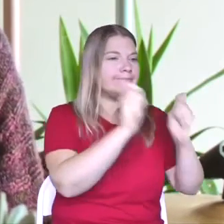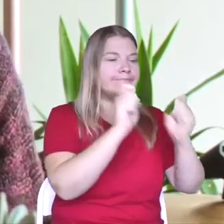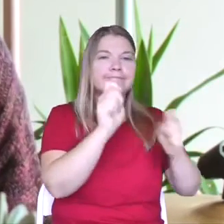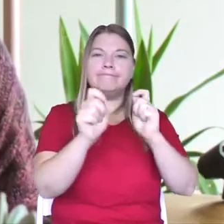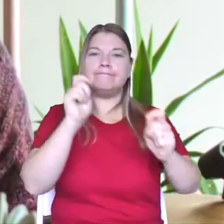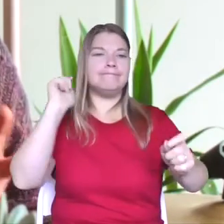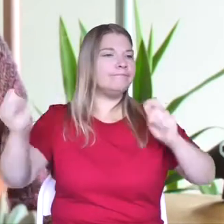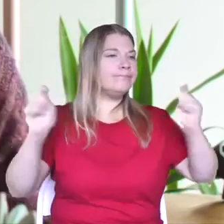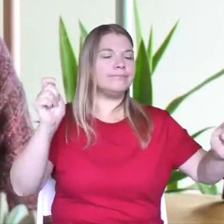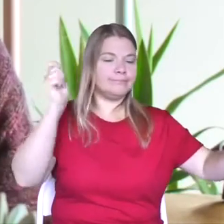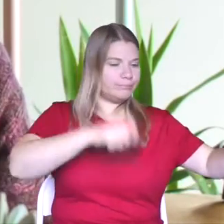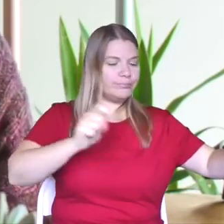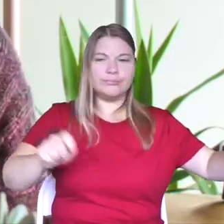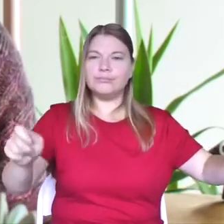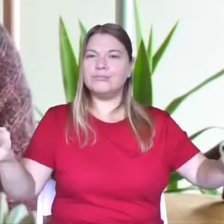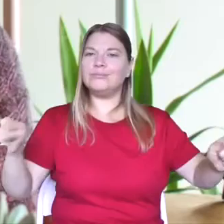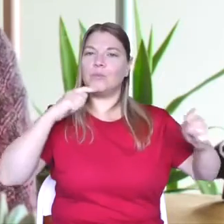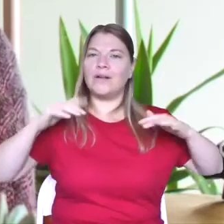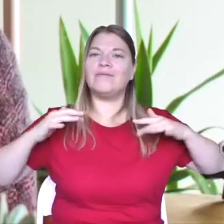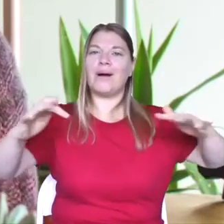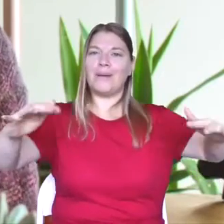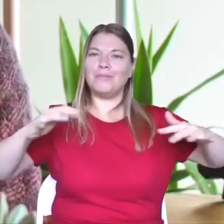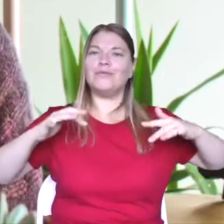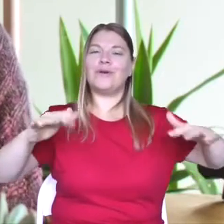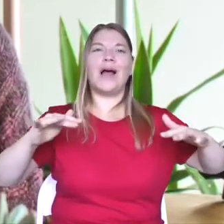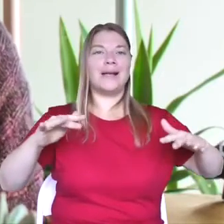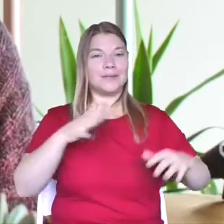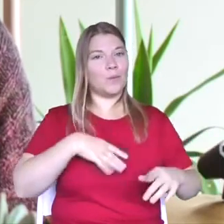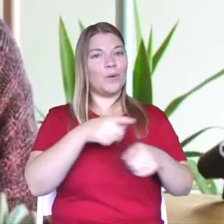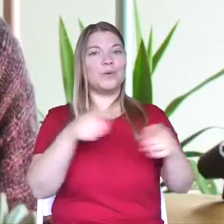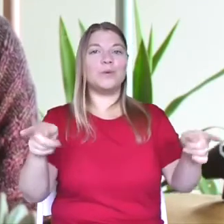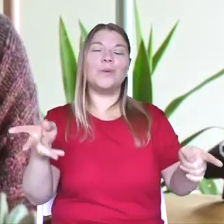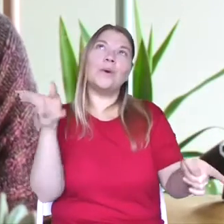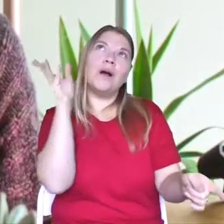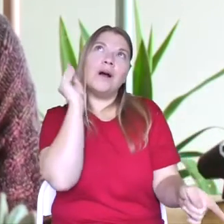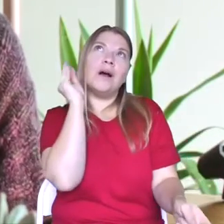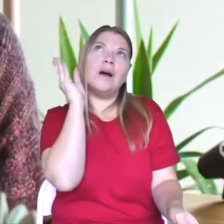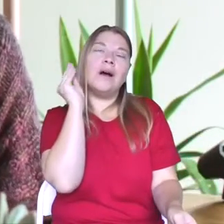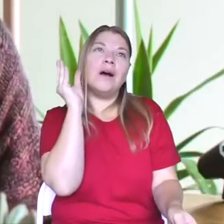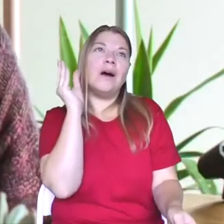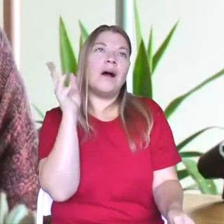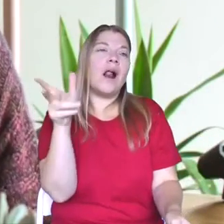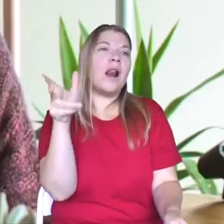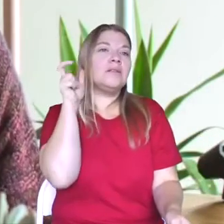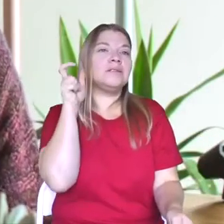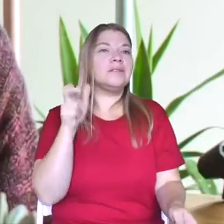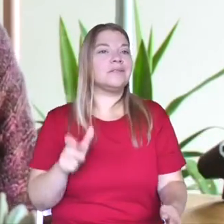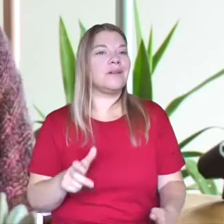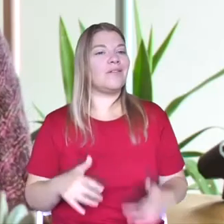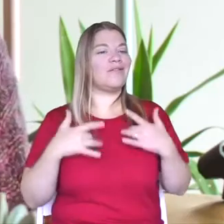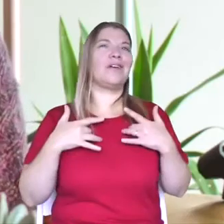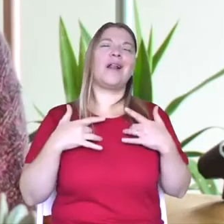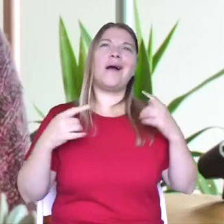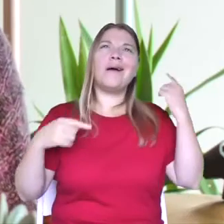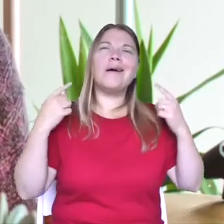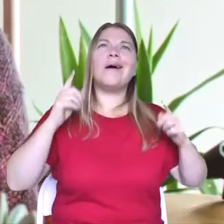ring out and vibrate. I would like you to listen and focus on the different tones that you are hearing and the feelings that you